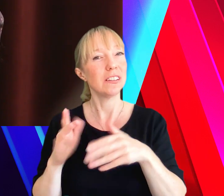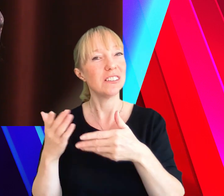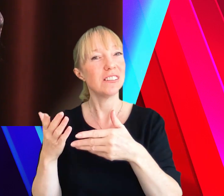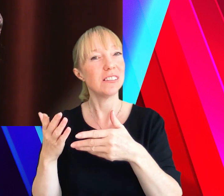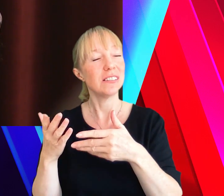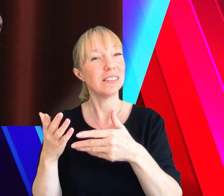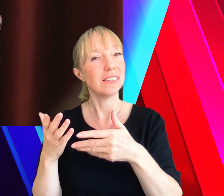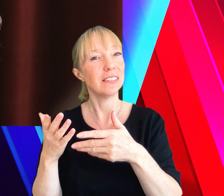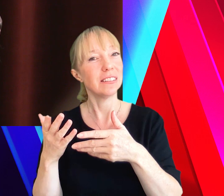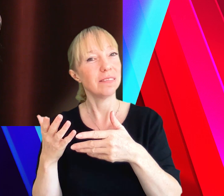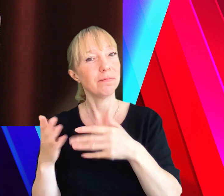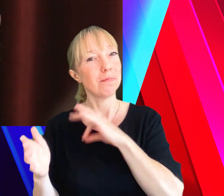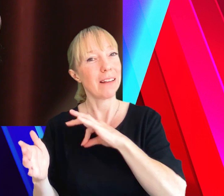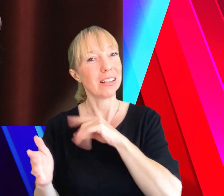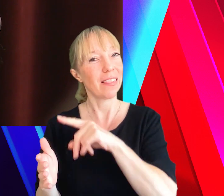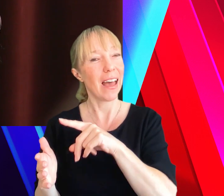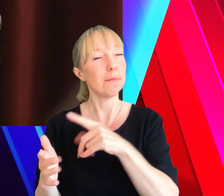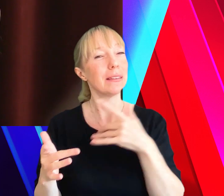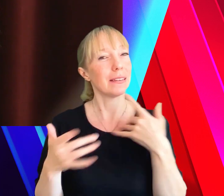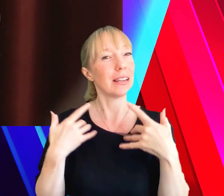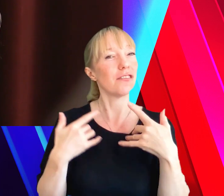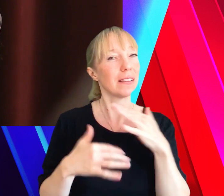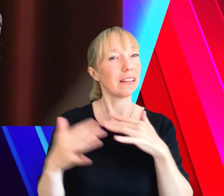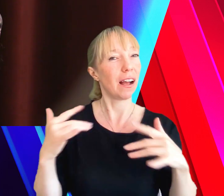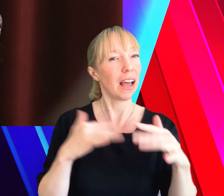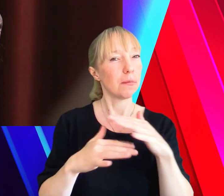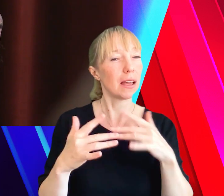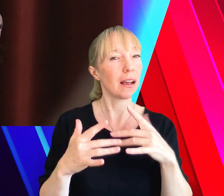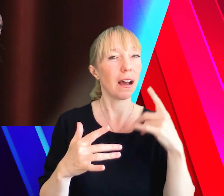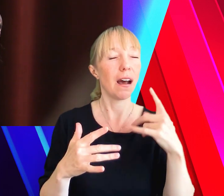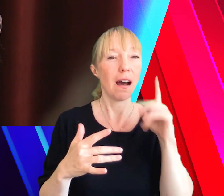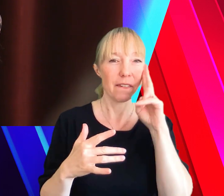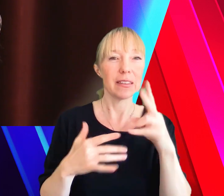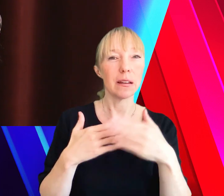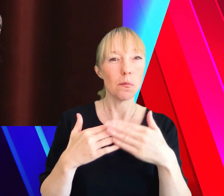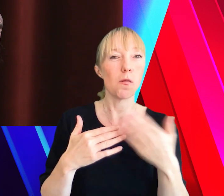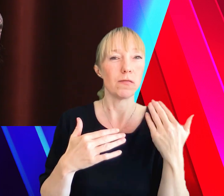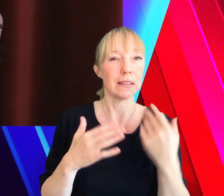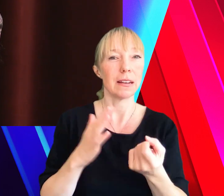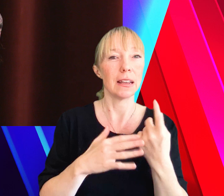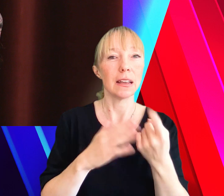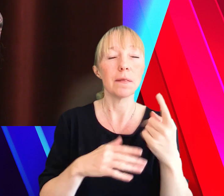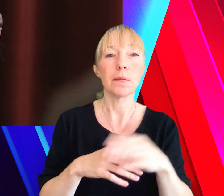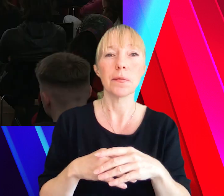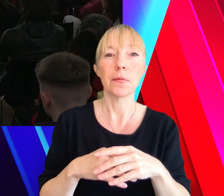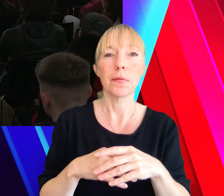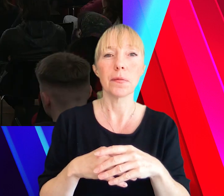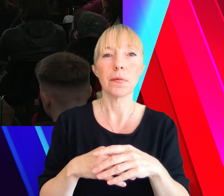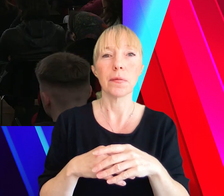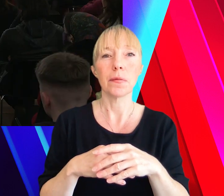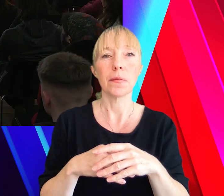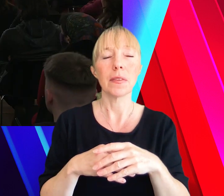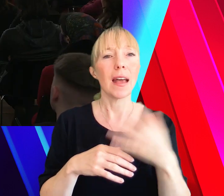them. I'm not sure. It's quite like an interesting dynamic, but I think you're seeing more of that kind of stuff cropping up recently.